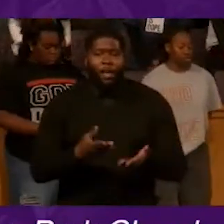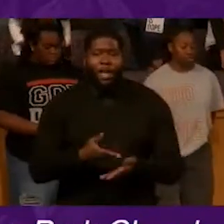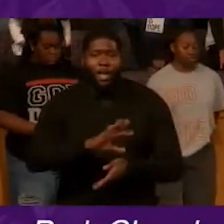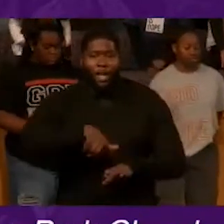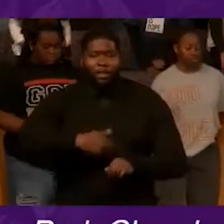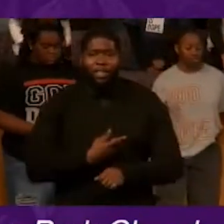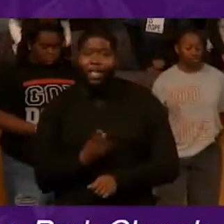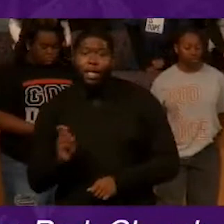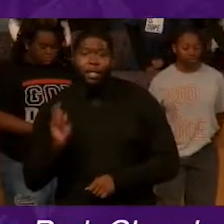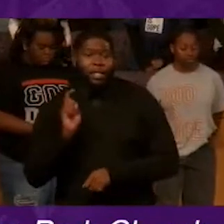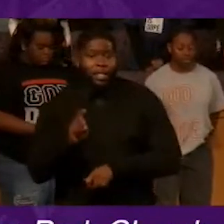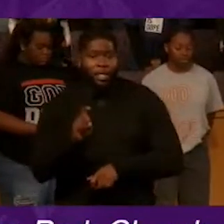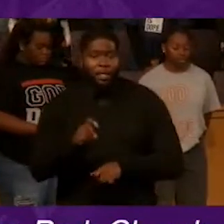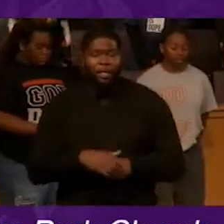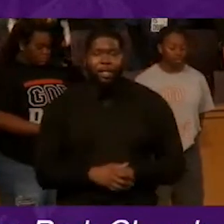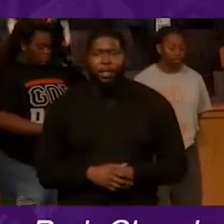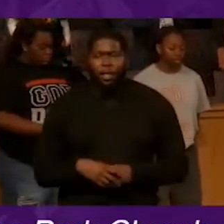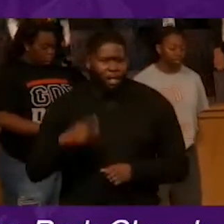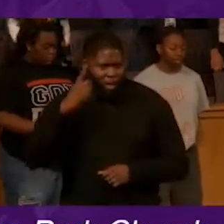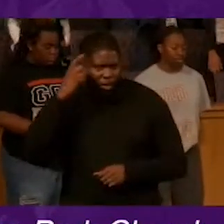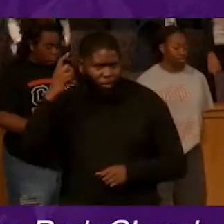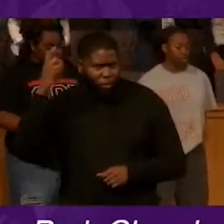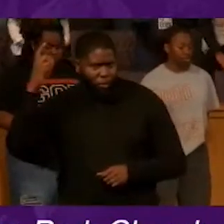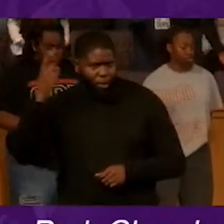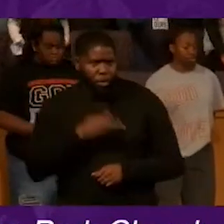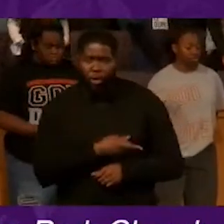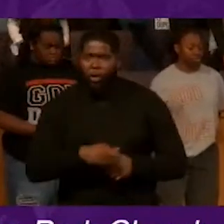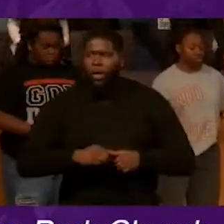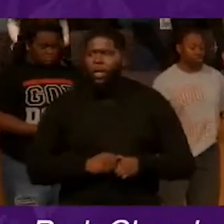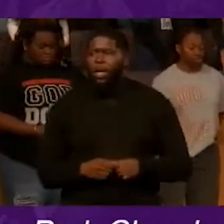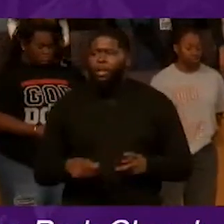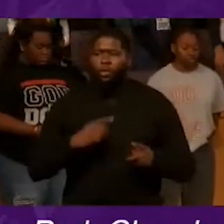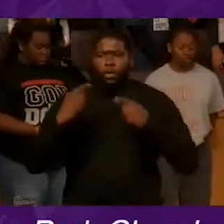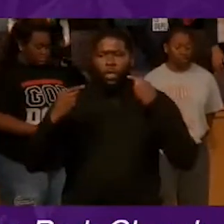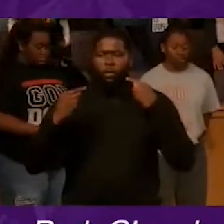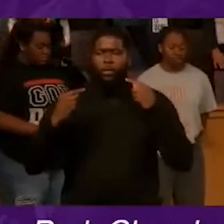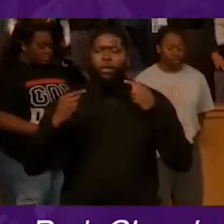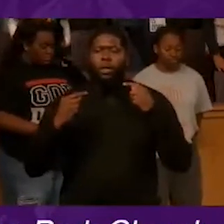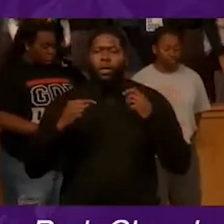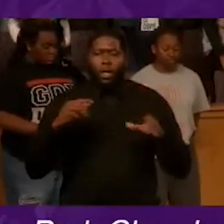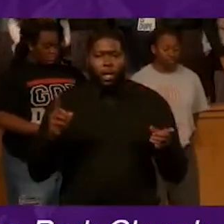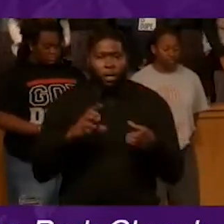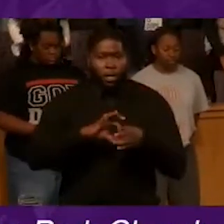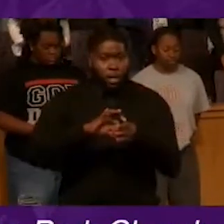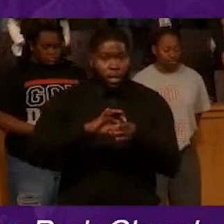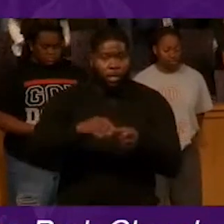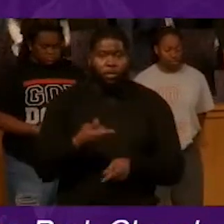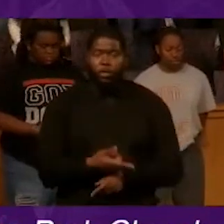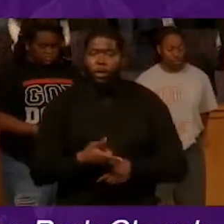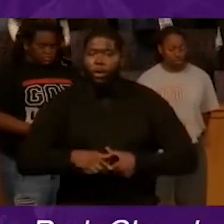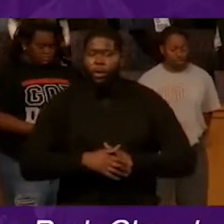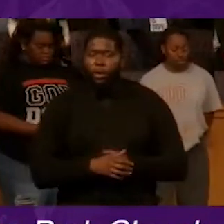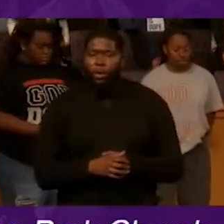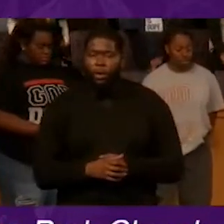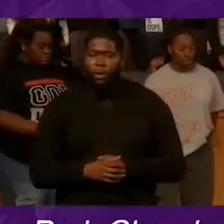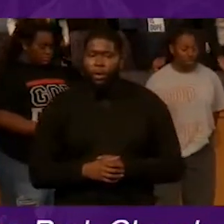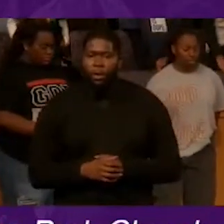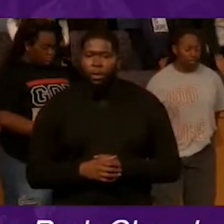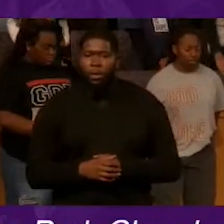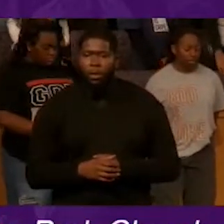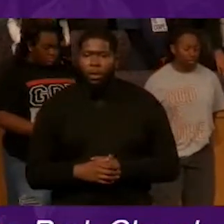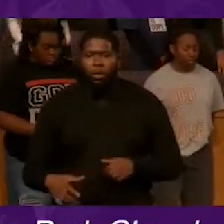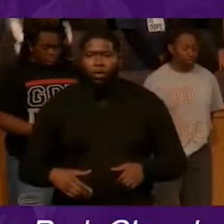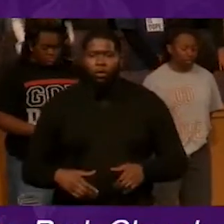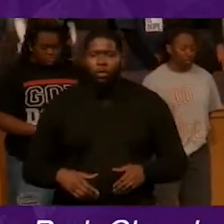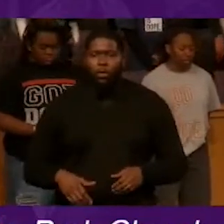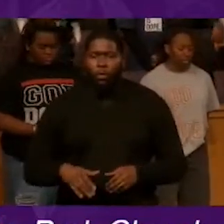needs. Bless everything that concerns her and those who are connected to her. And God, now for the rest